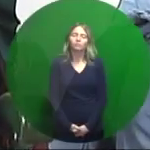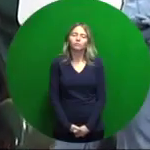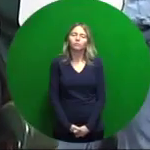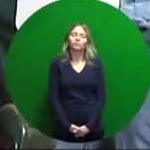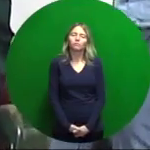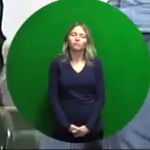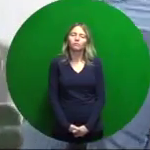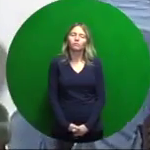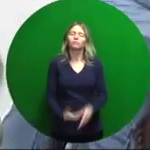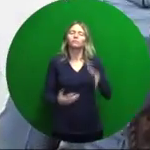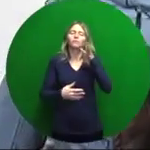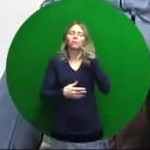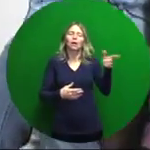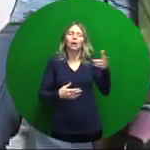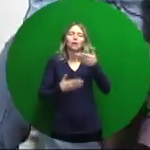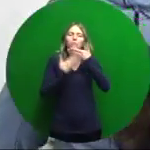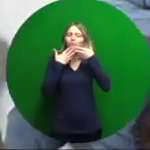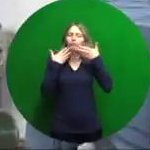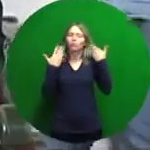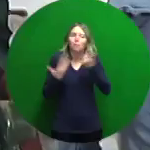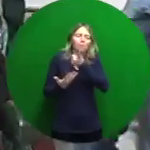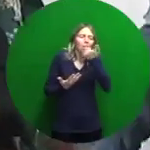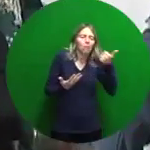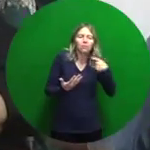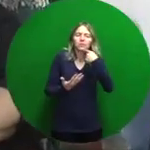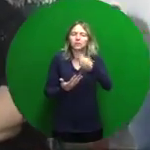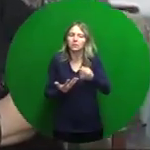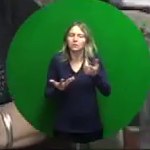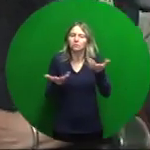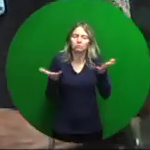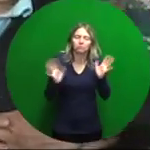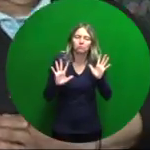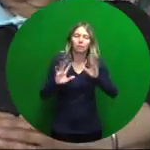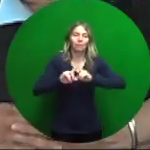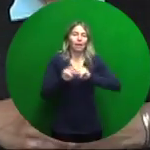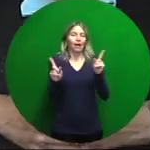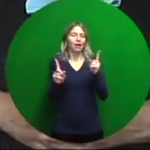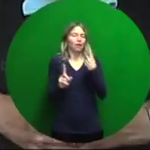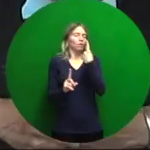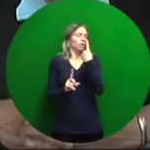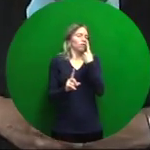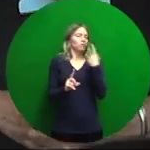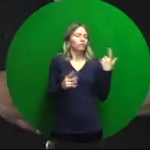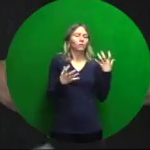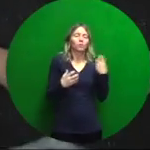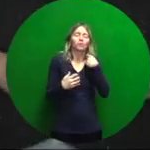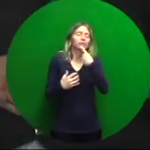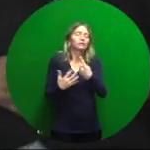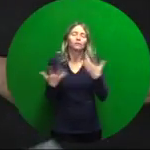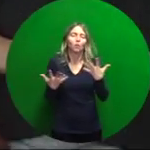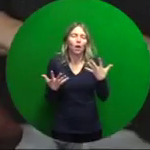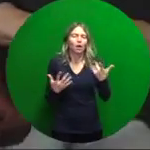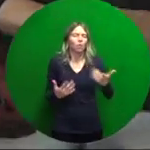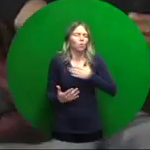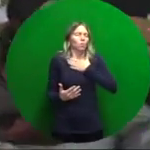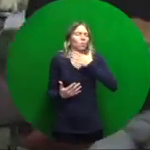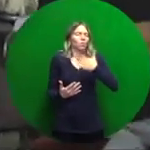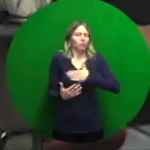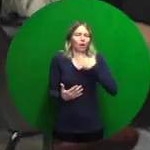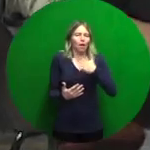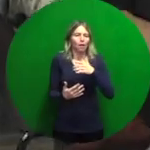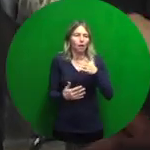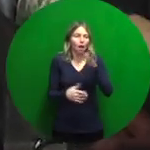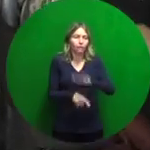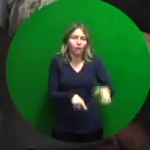doesn't have very much to say now, but all she wants to say is she's very thankful. At least she has not just one child who is